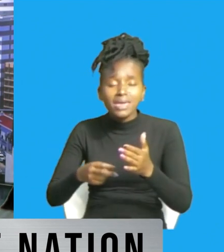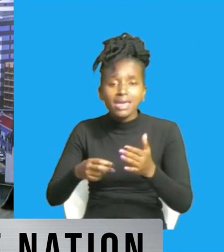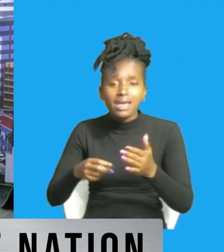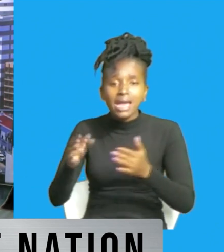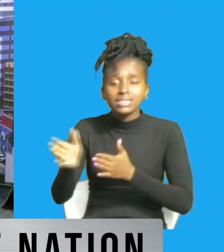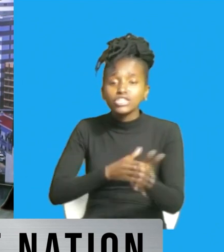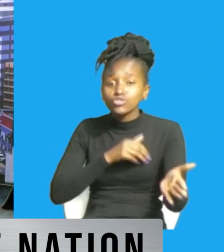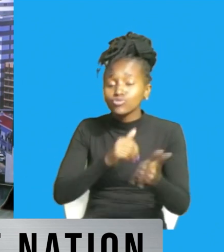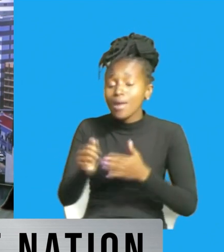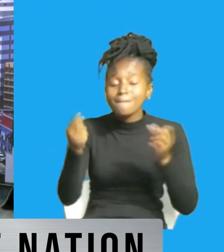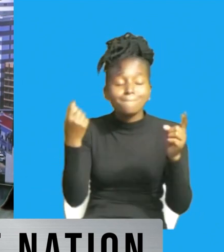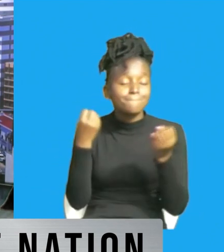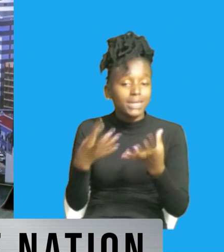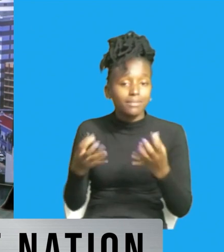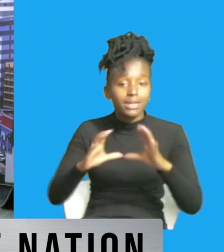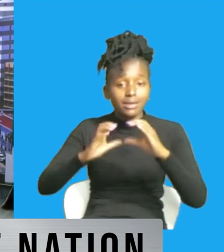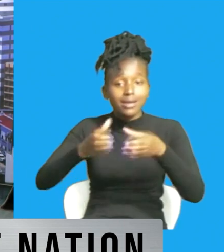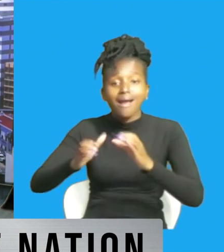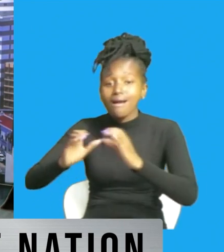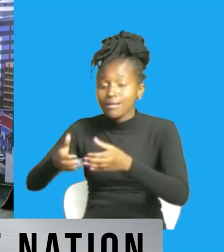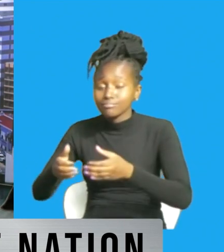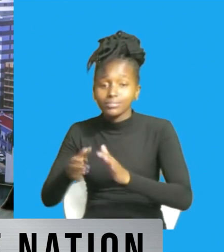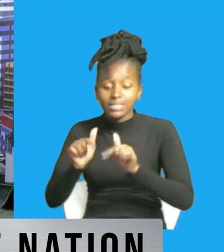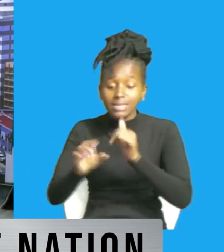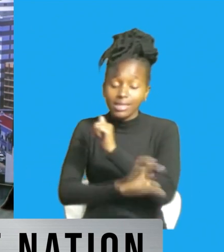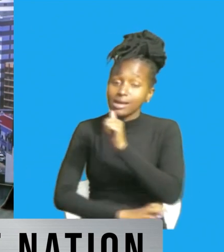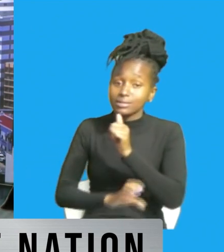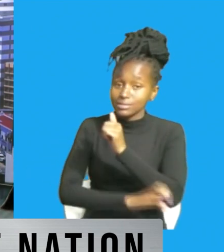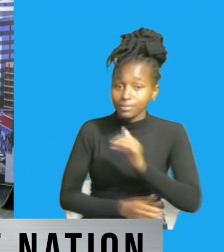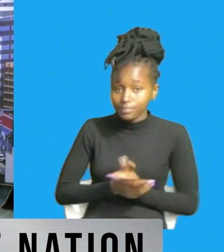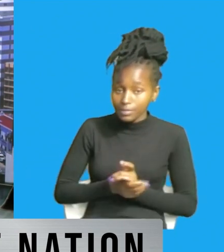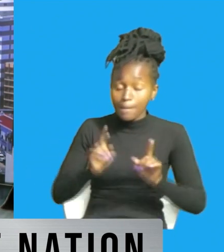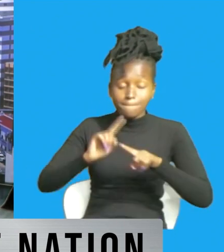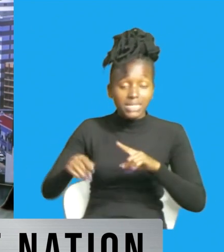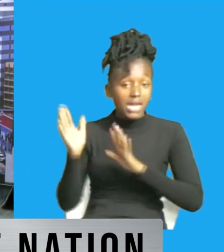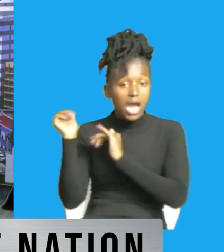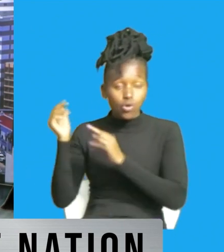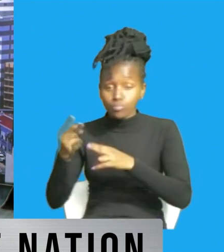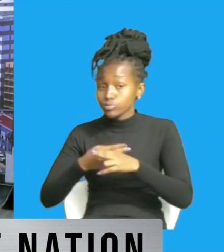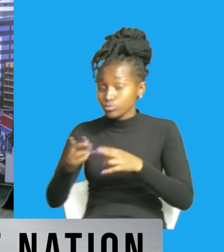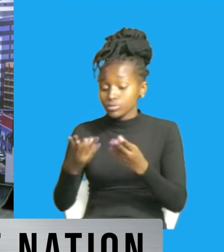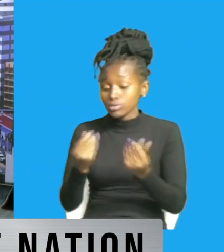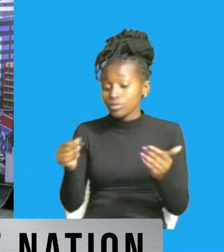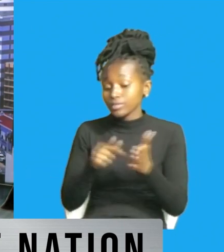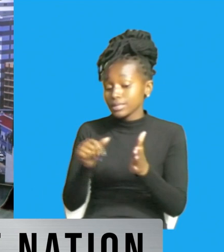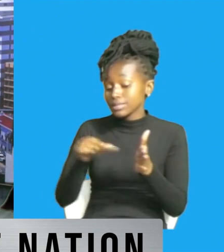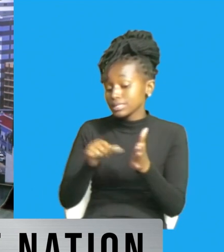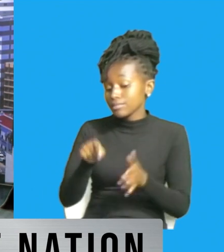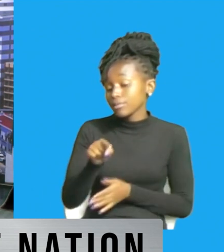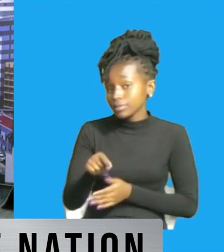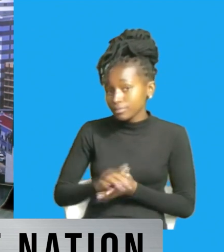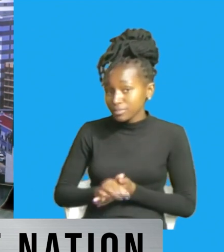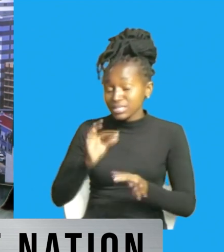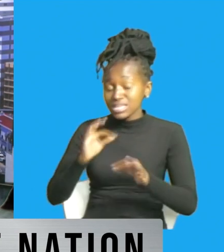one, not two, so many companies over the years, and I hope those things are things we can sort. Those are some of the things that are giving us the debt